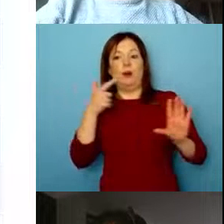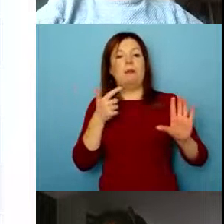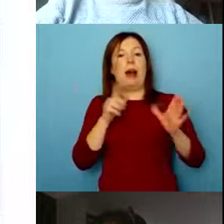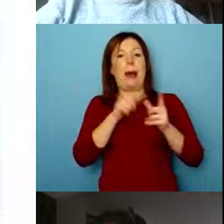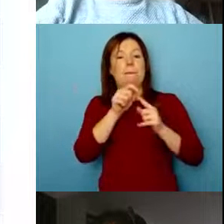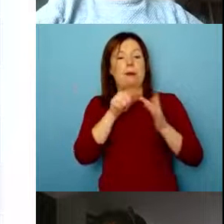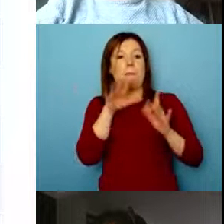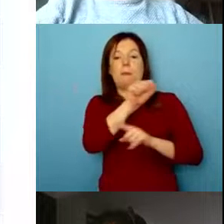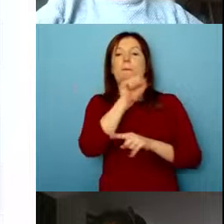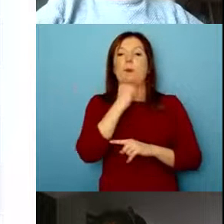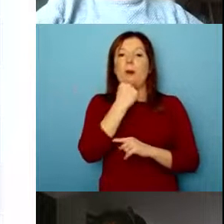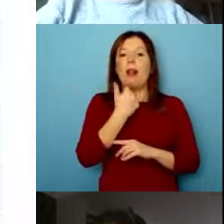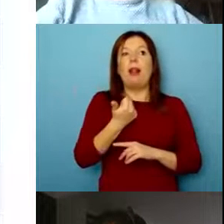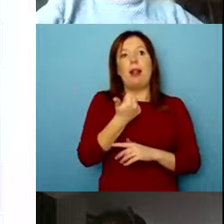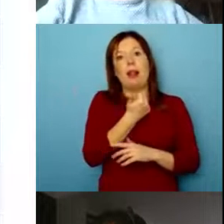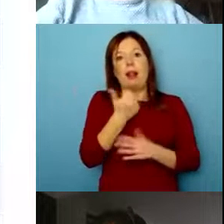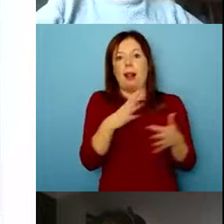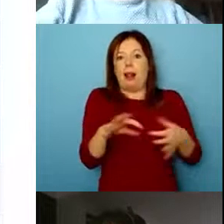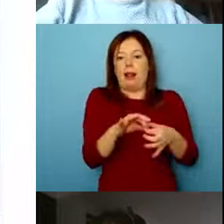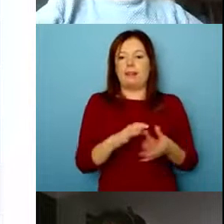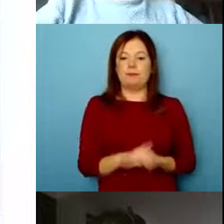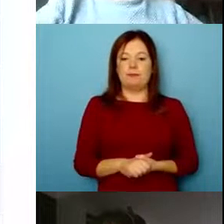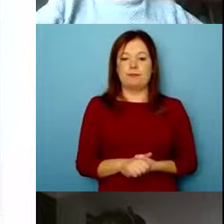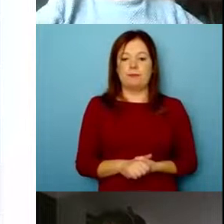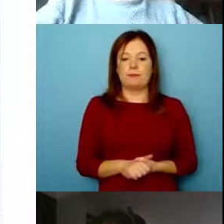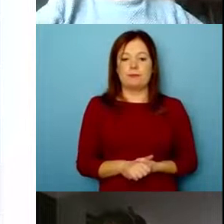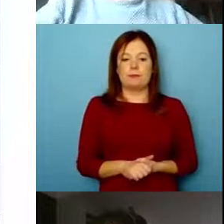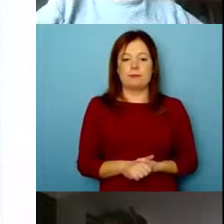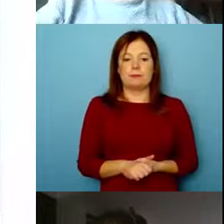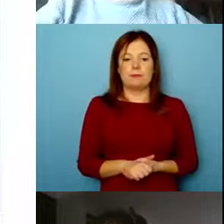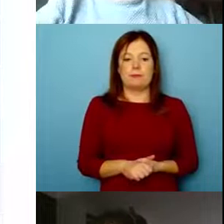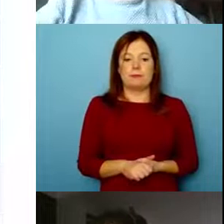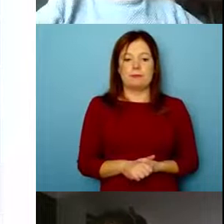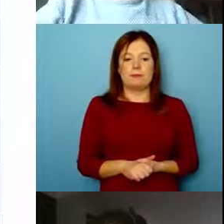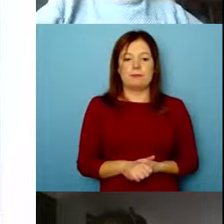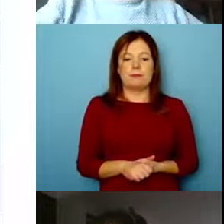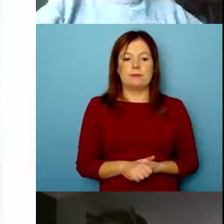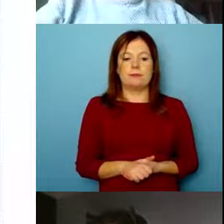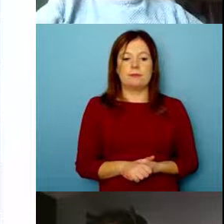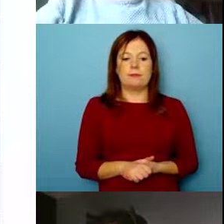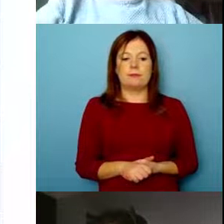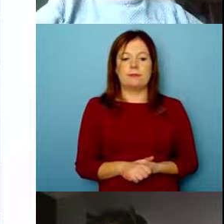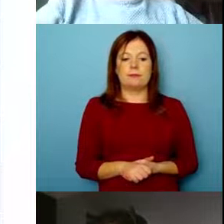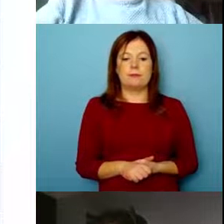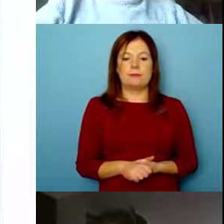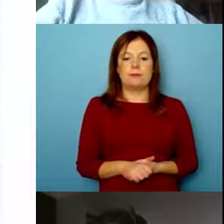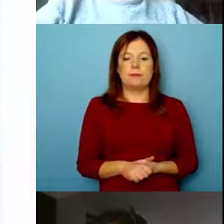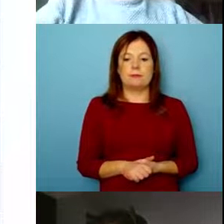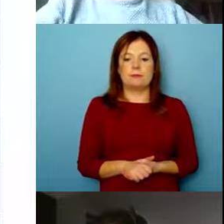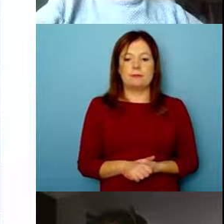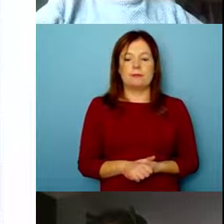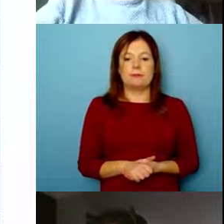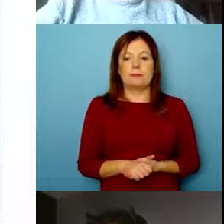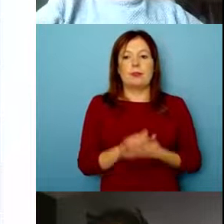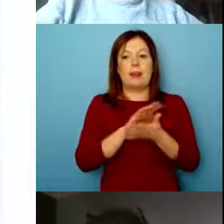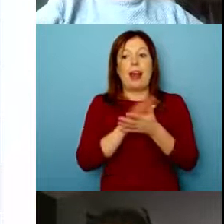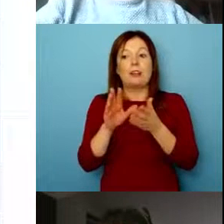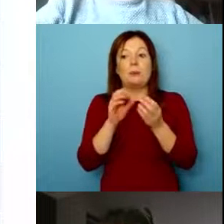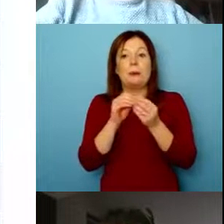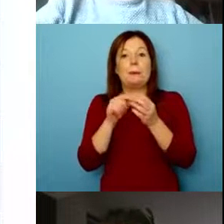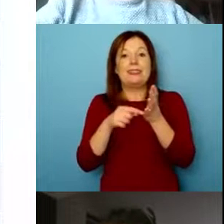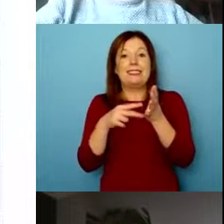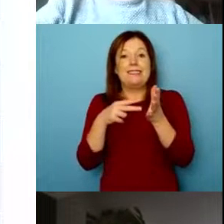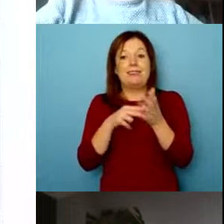user. An interesting addition that came in late into the HBB TV process